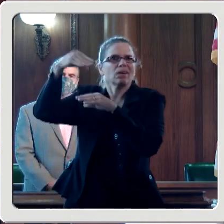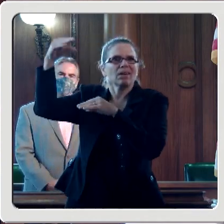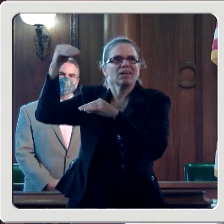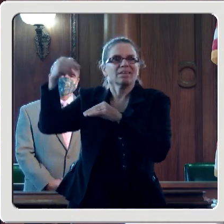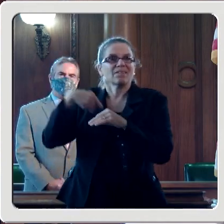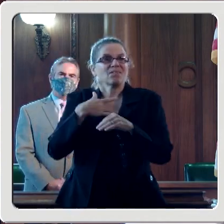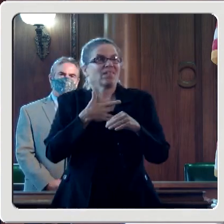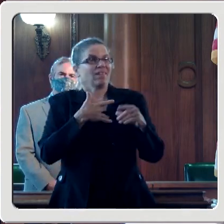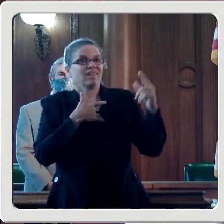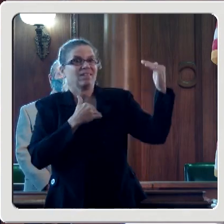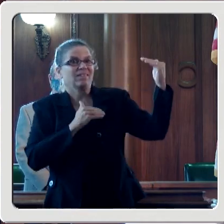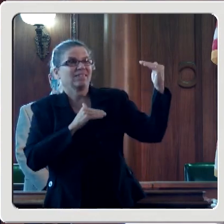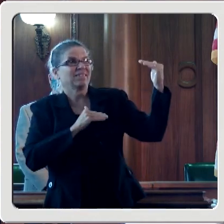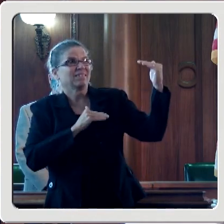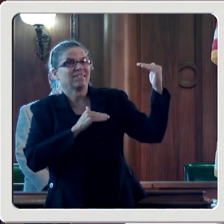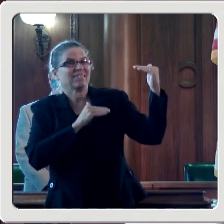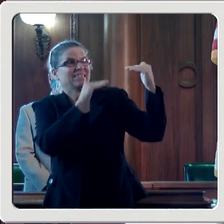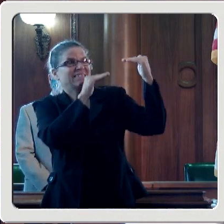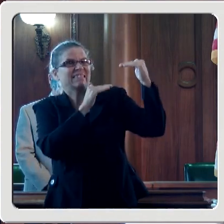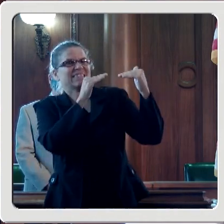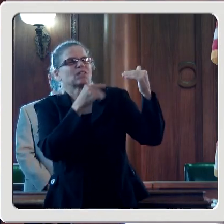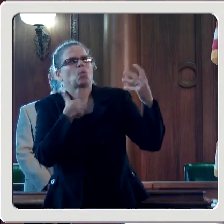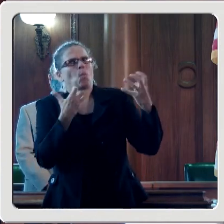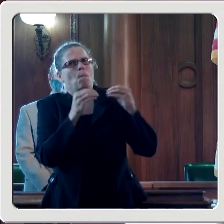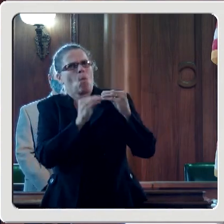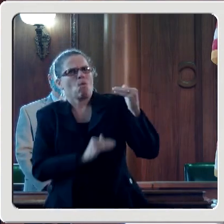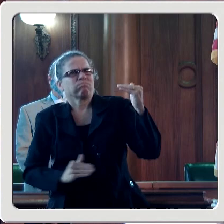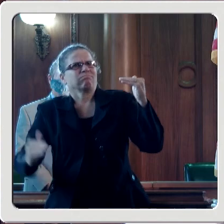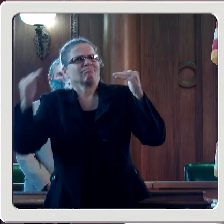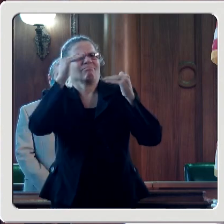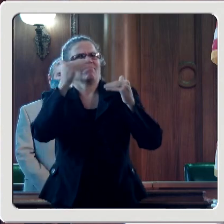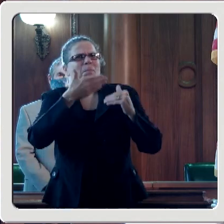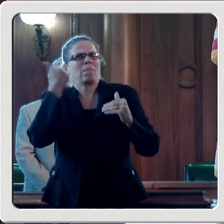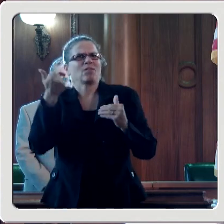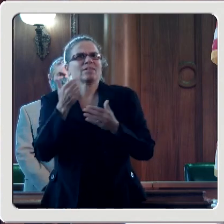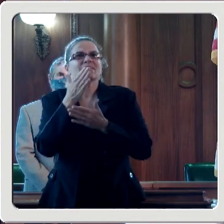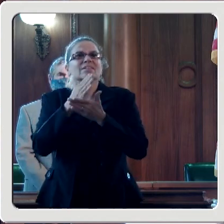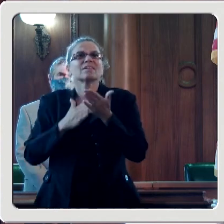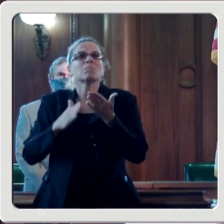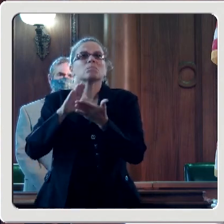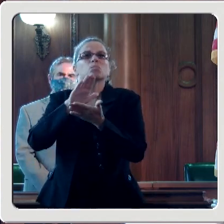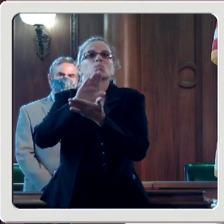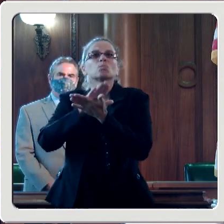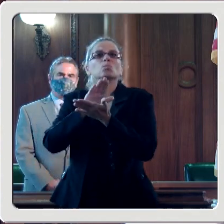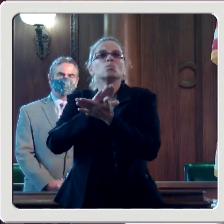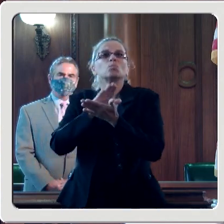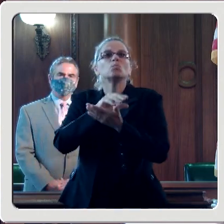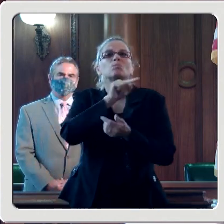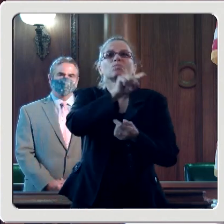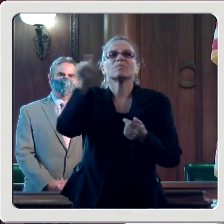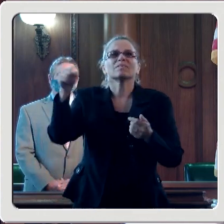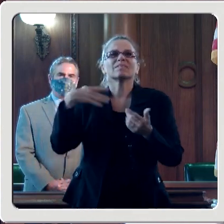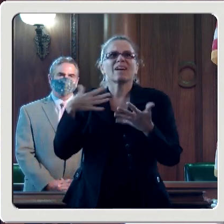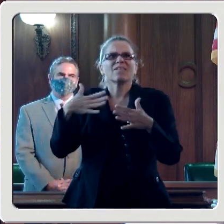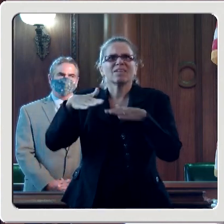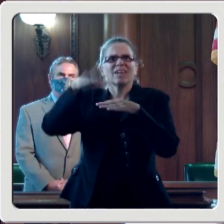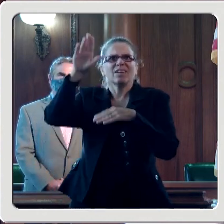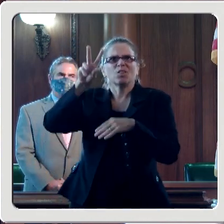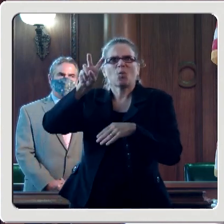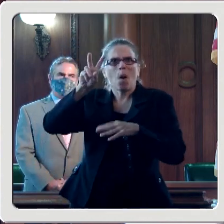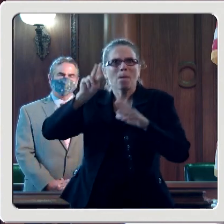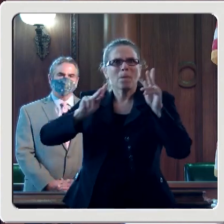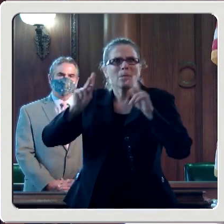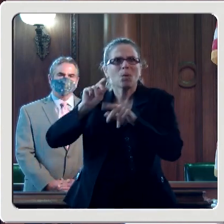of our schools have over 200 employees. Bringing them all together right now in light of what happened in Arizona and some